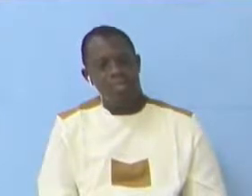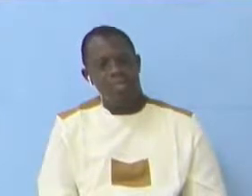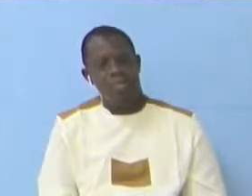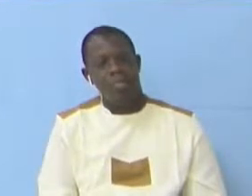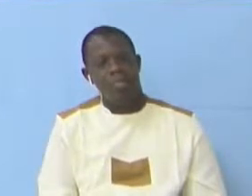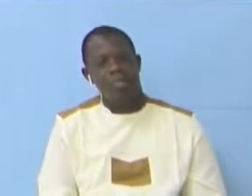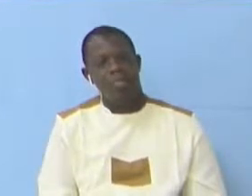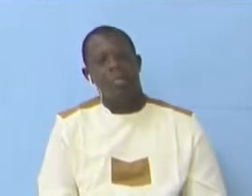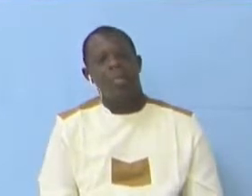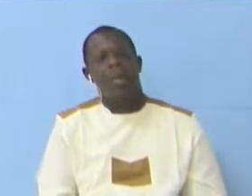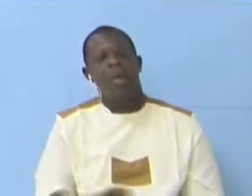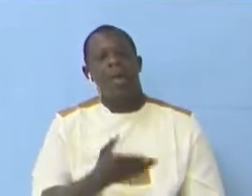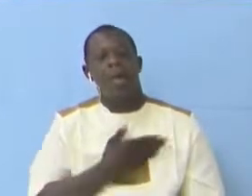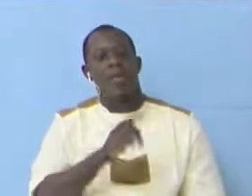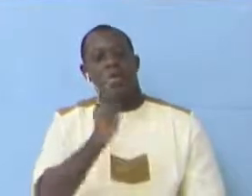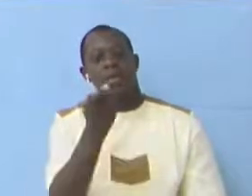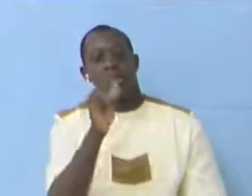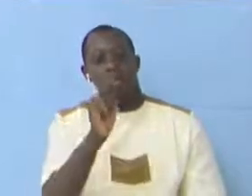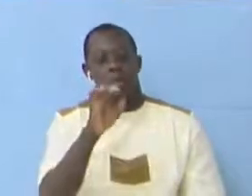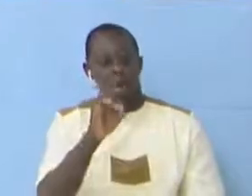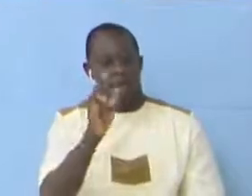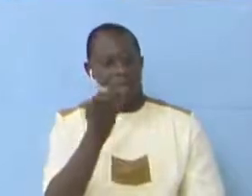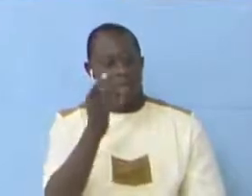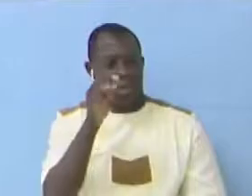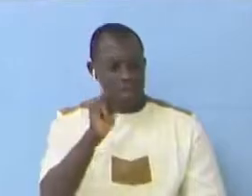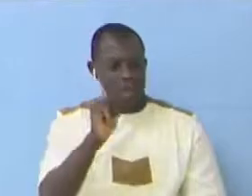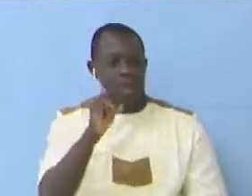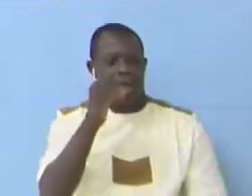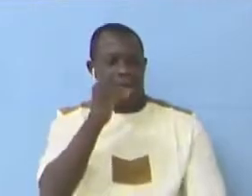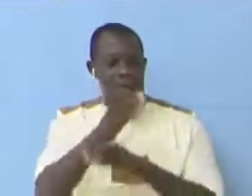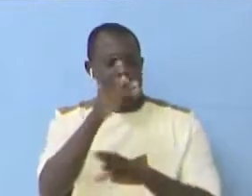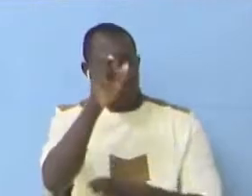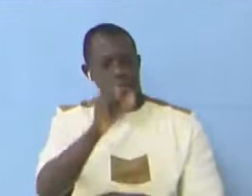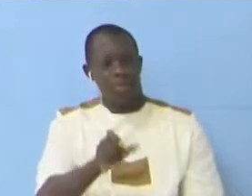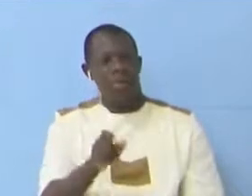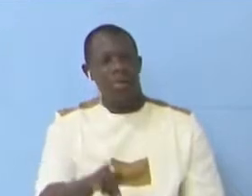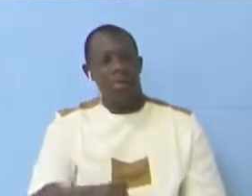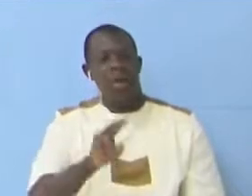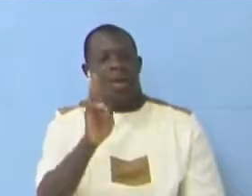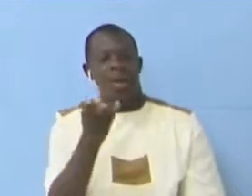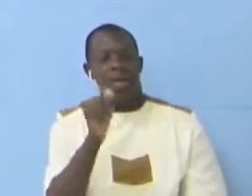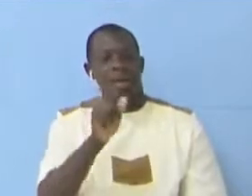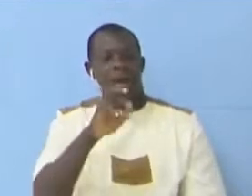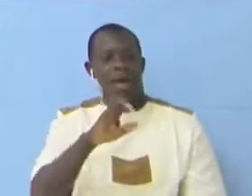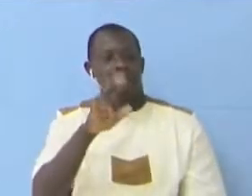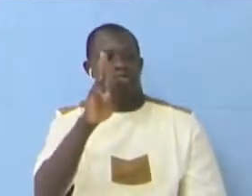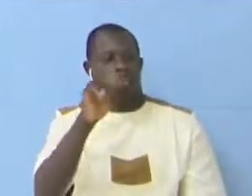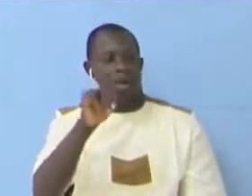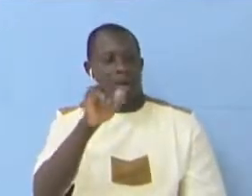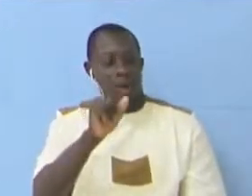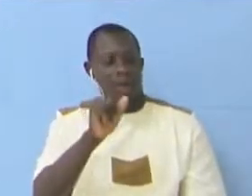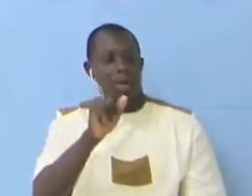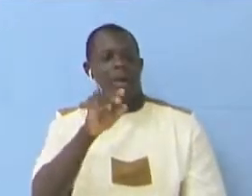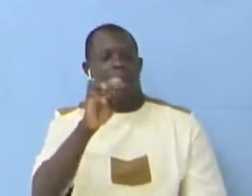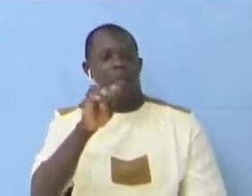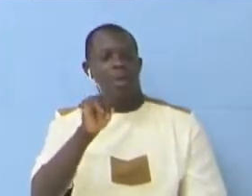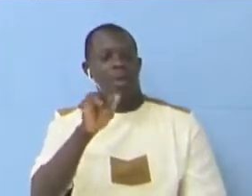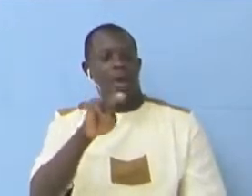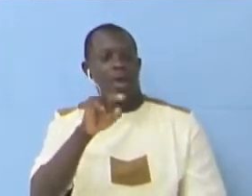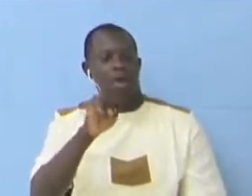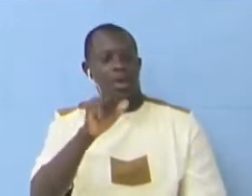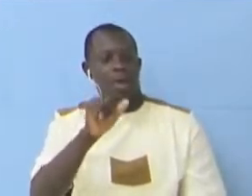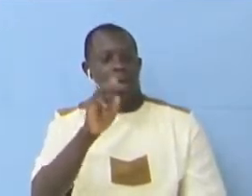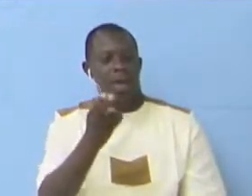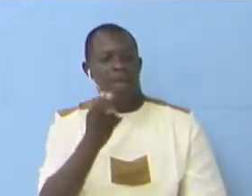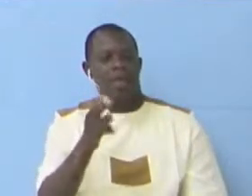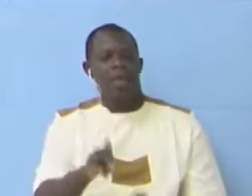George, yes, George Amu, Ghanaian. Aruna Mensa, Ghanaian. Mohammed Bayo.